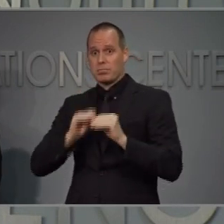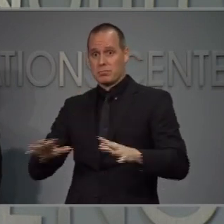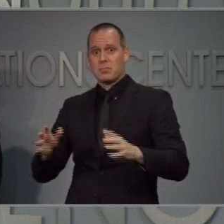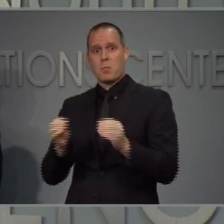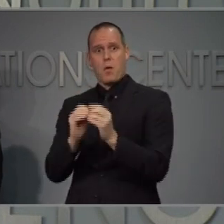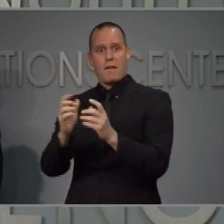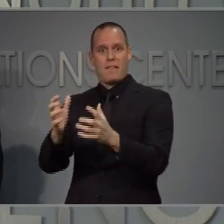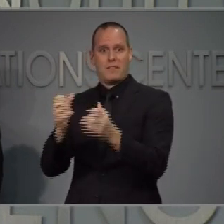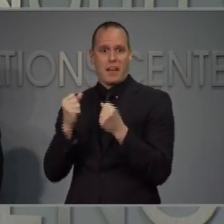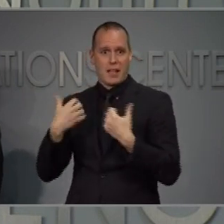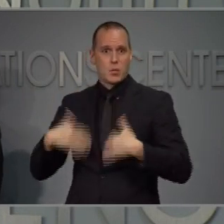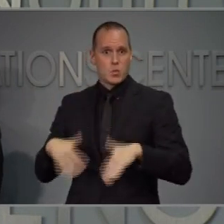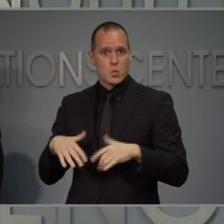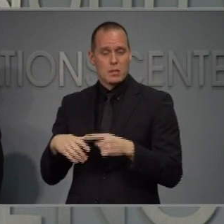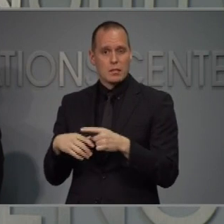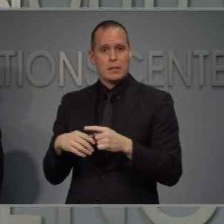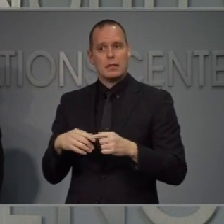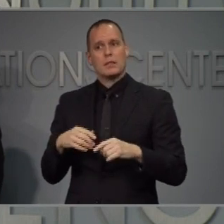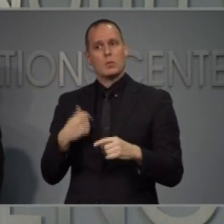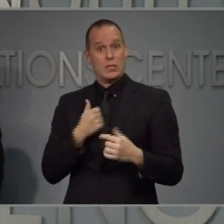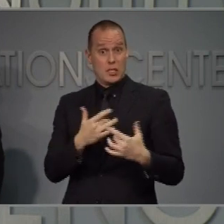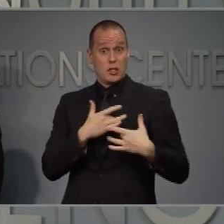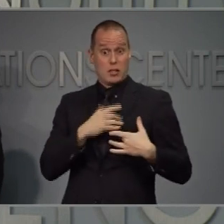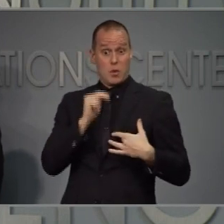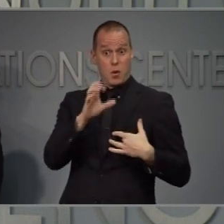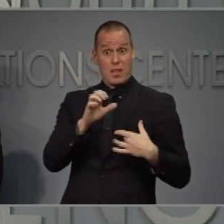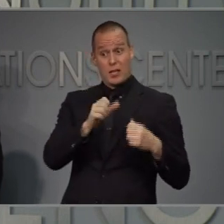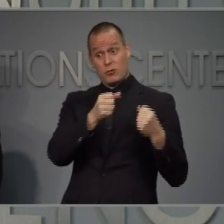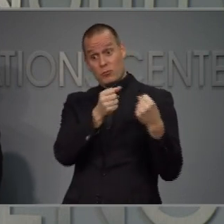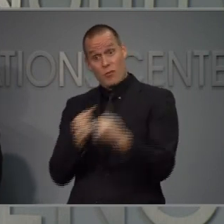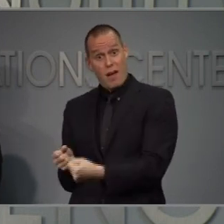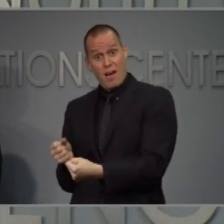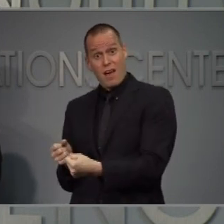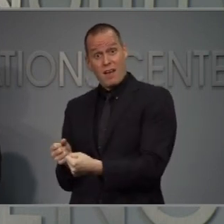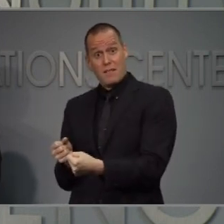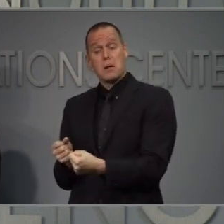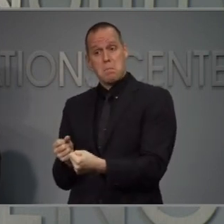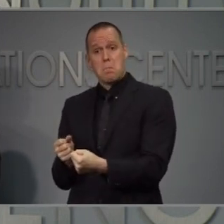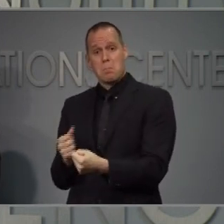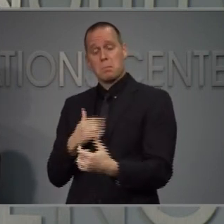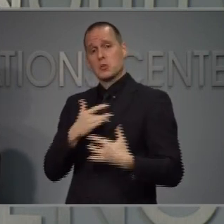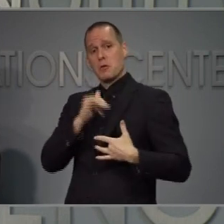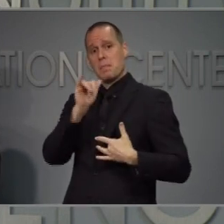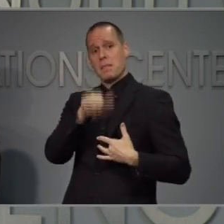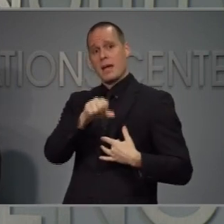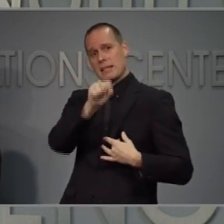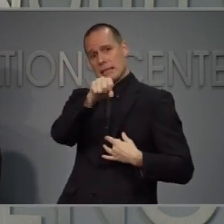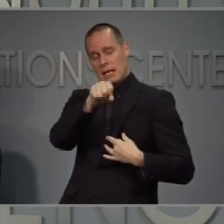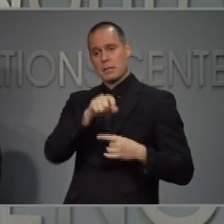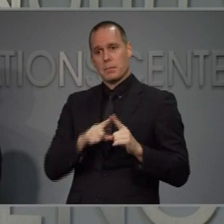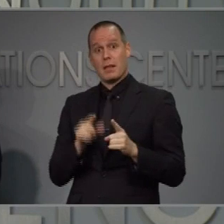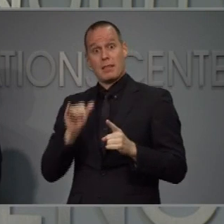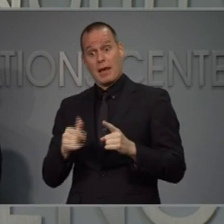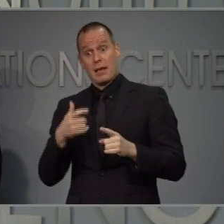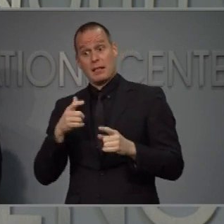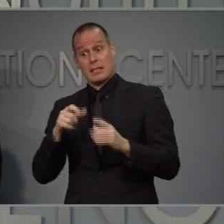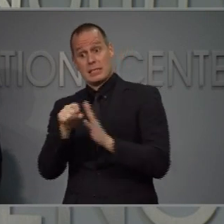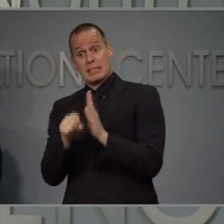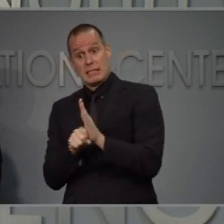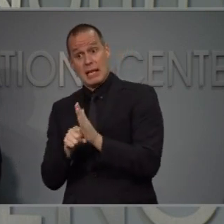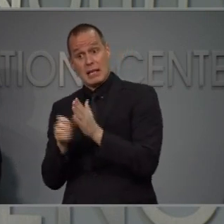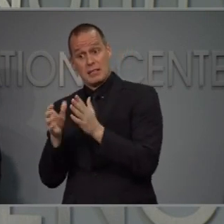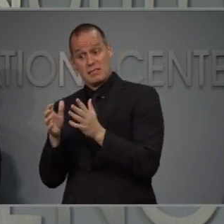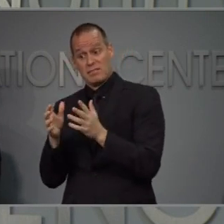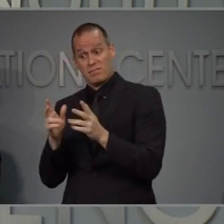only about North Carolinians who would travel there, but we're concerned about people who would travel from those states to North